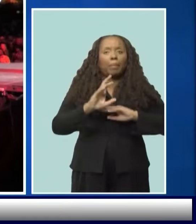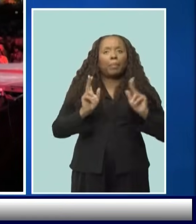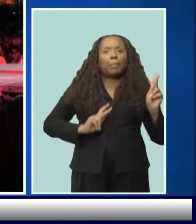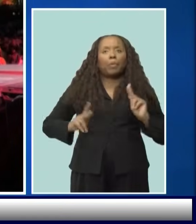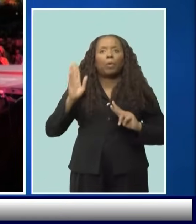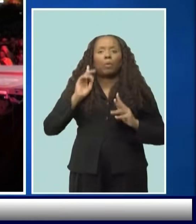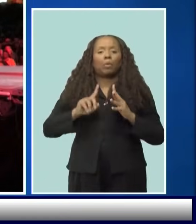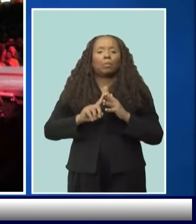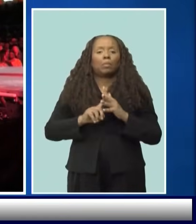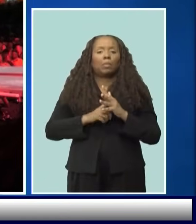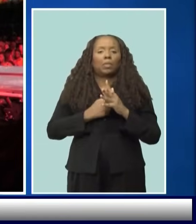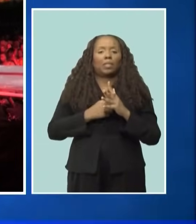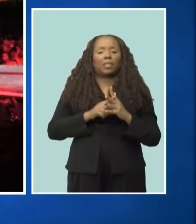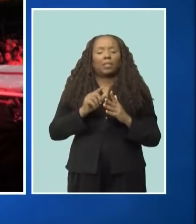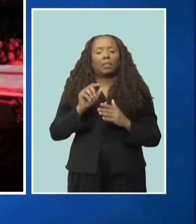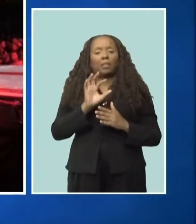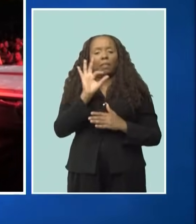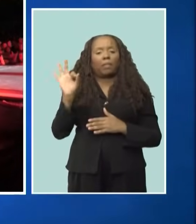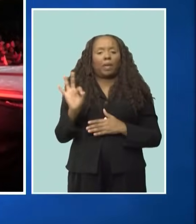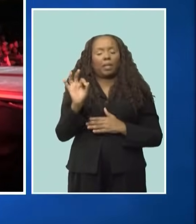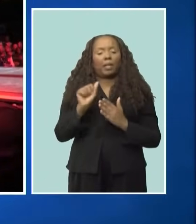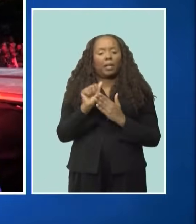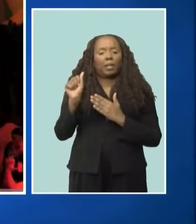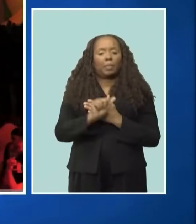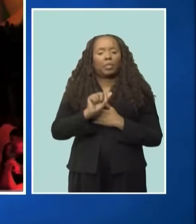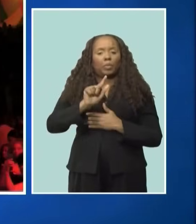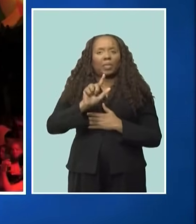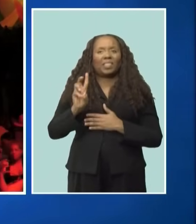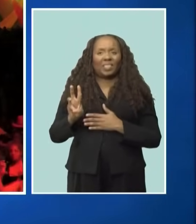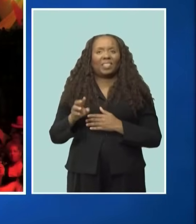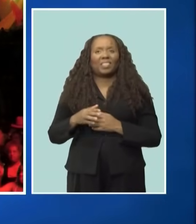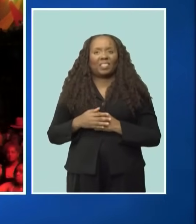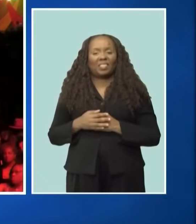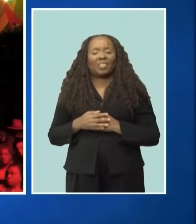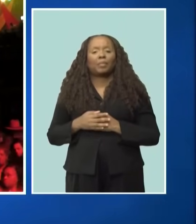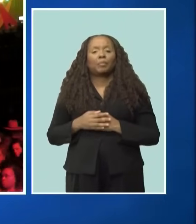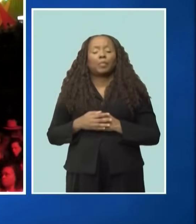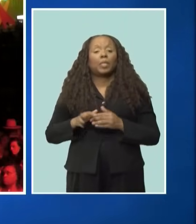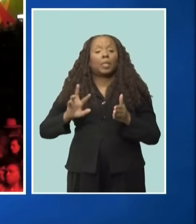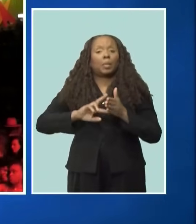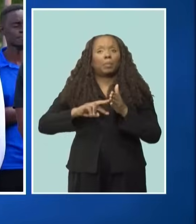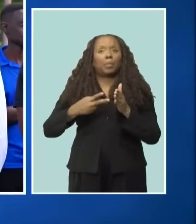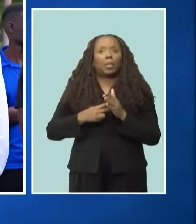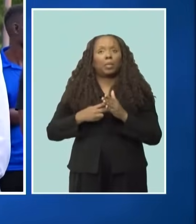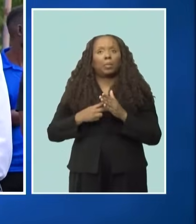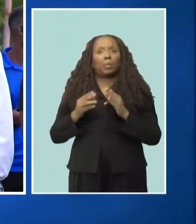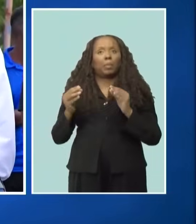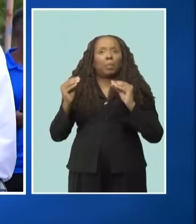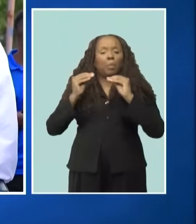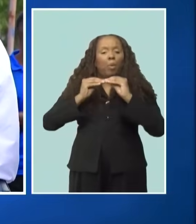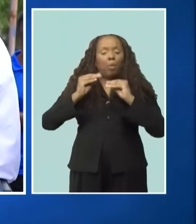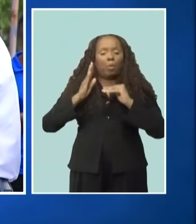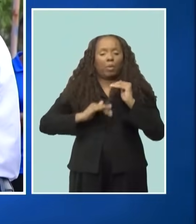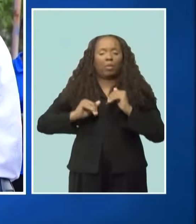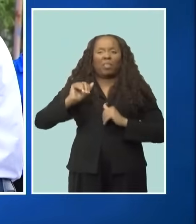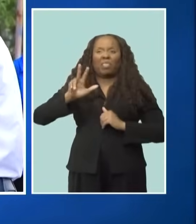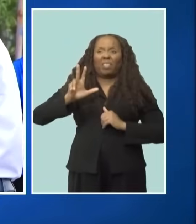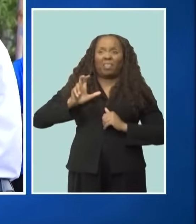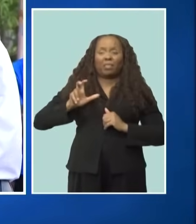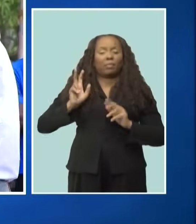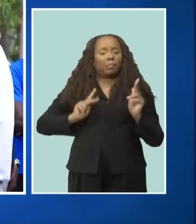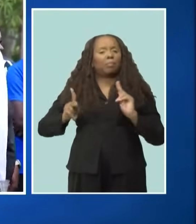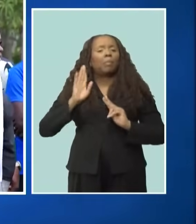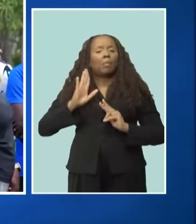Friday, April 26. The occasion will enable the creation of over 300 jobs. The Reggae Festival principal, Ryan